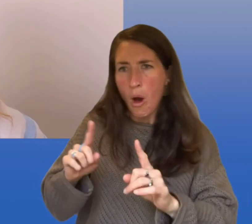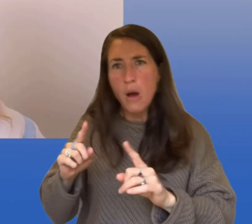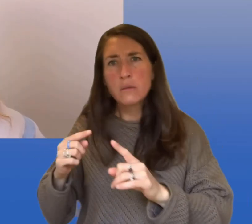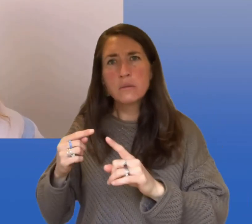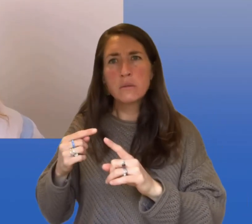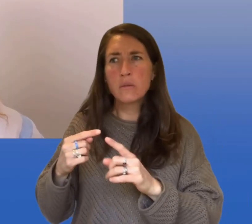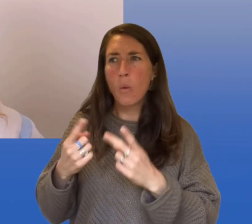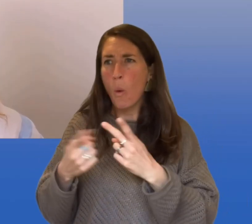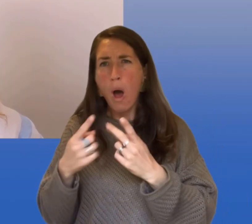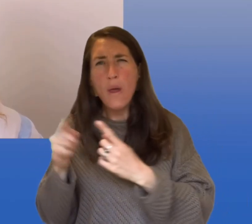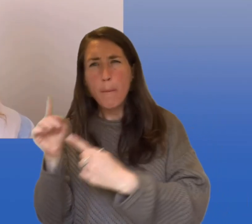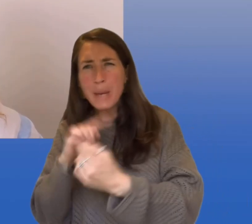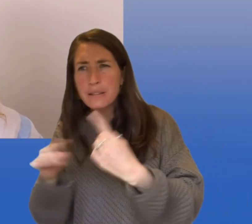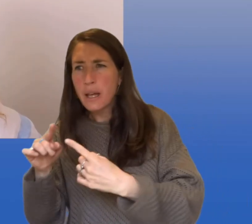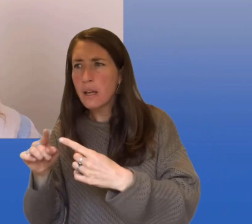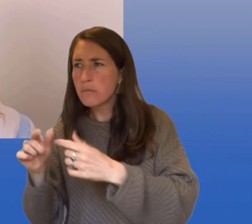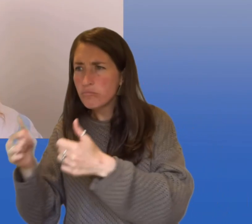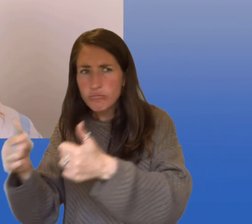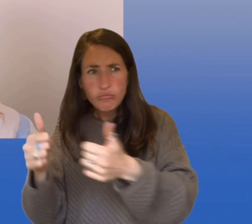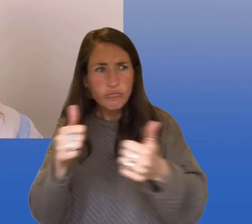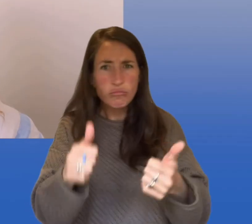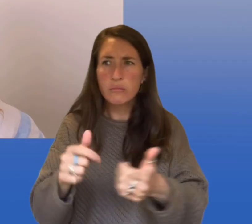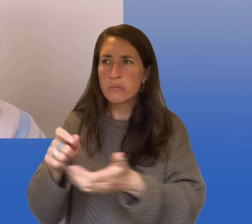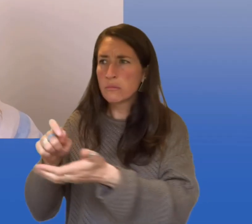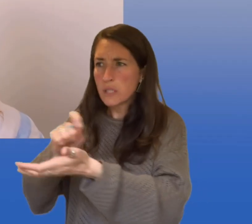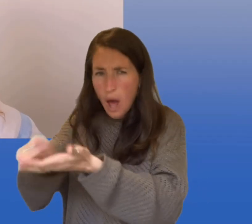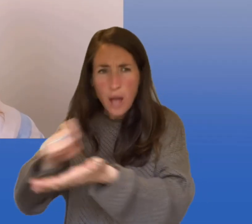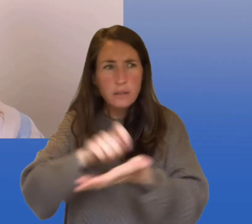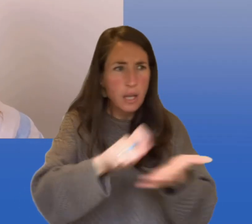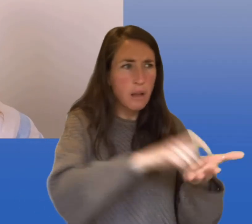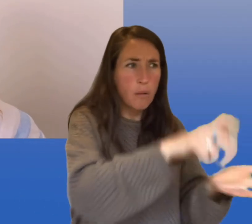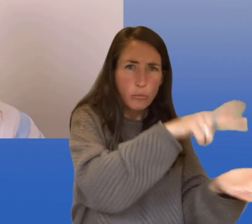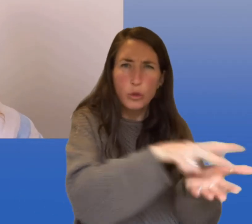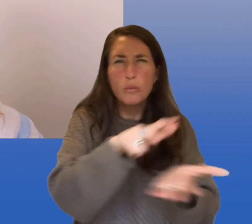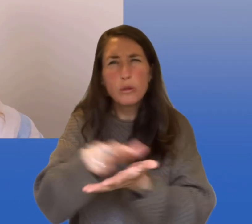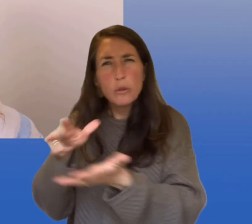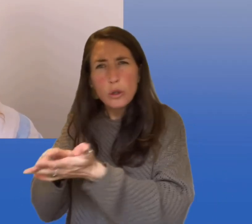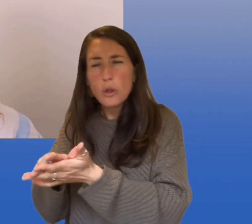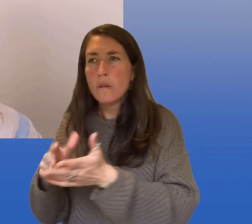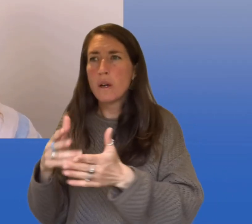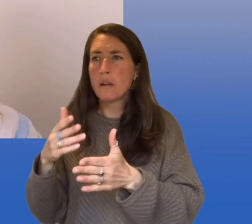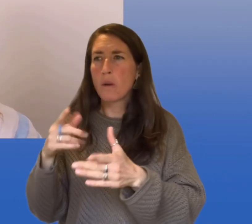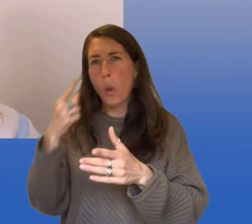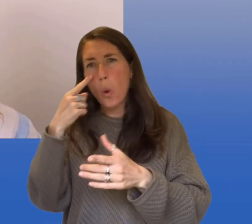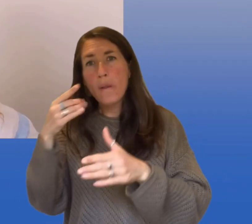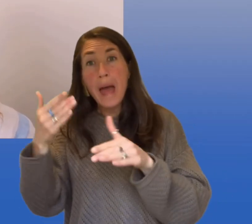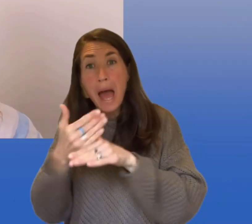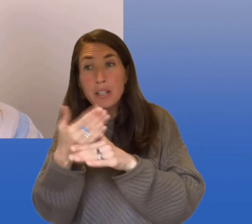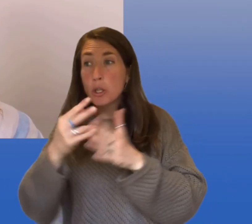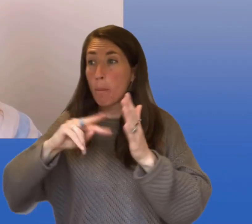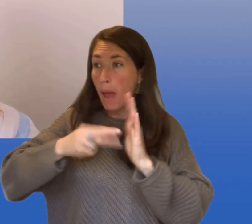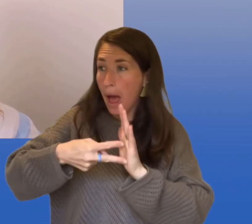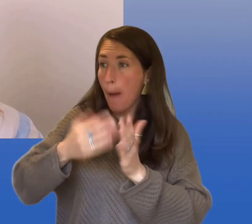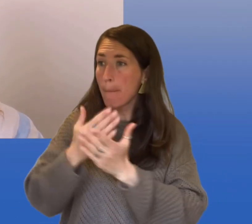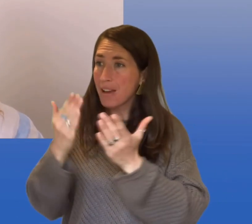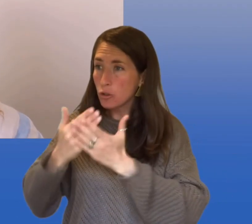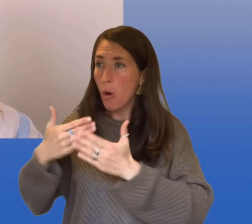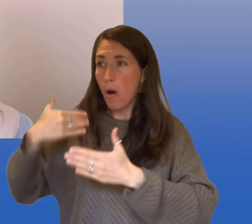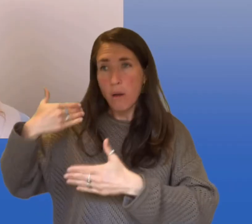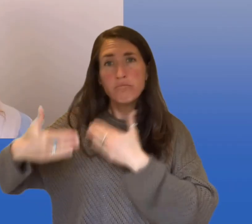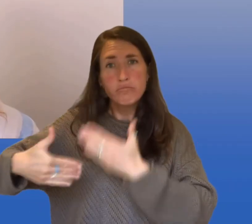minutes of those committees and sign those off. We have an action plan we look at to make sure that things are moving along. But there